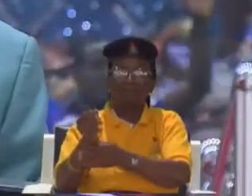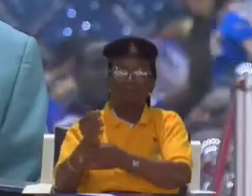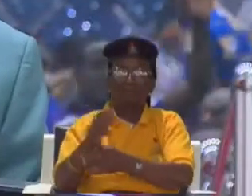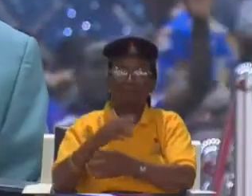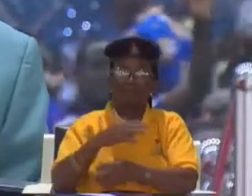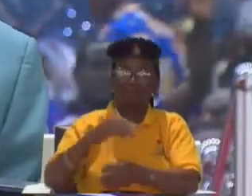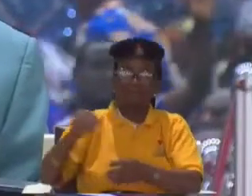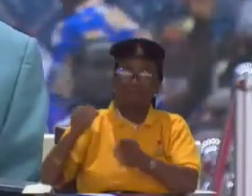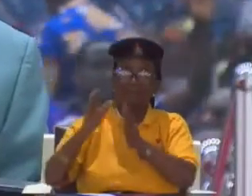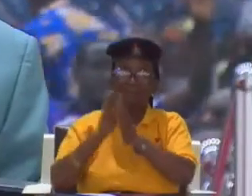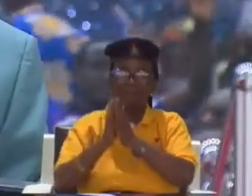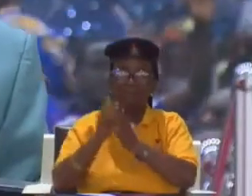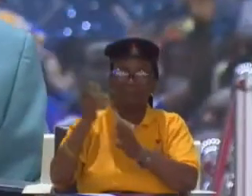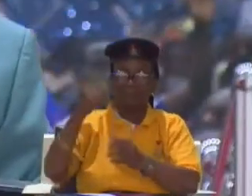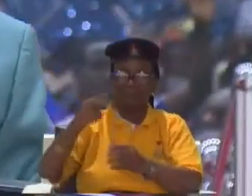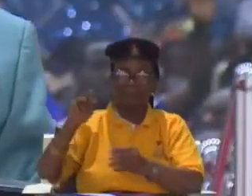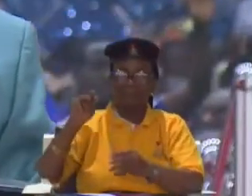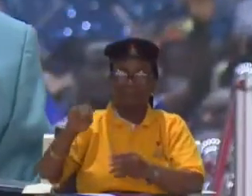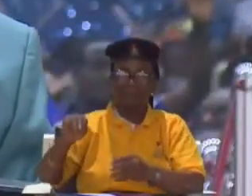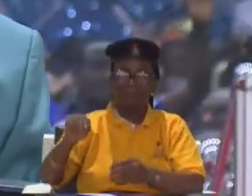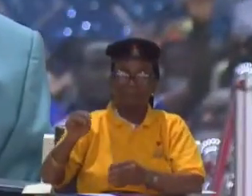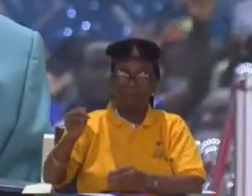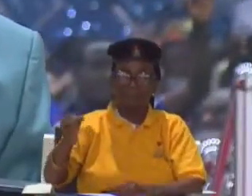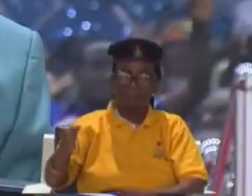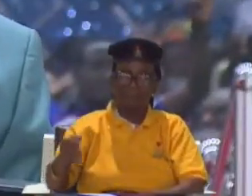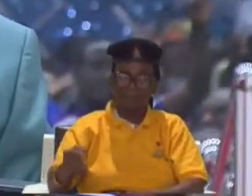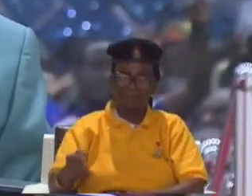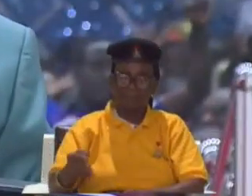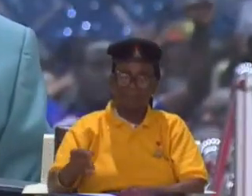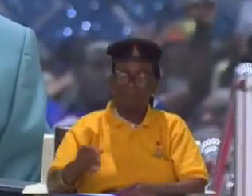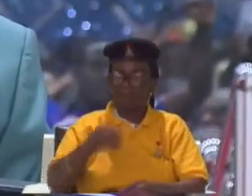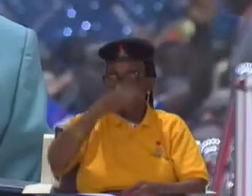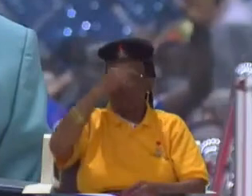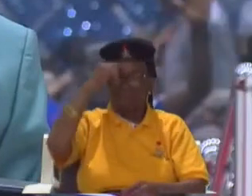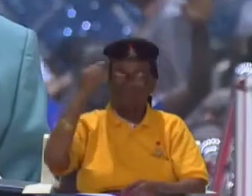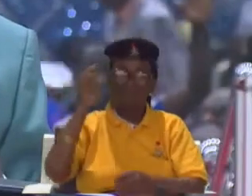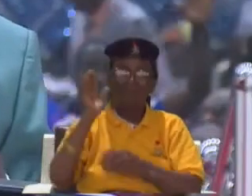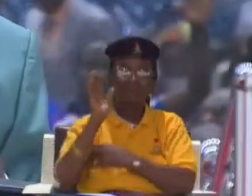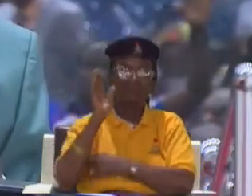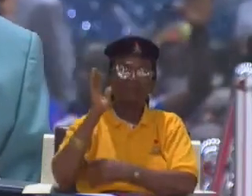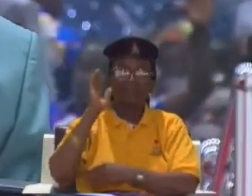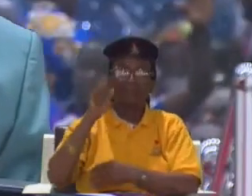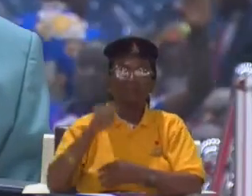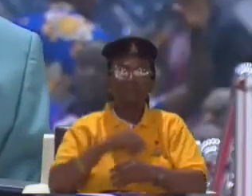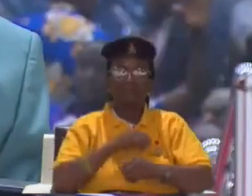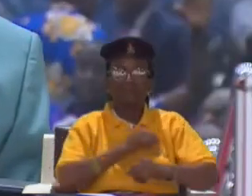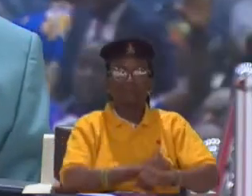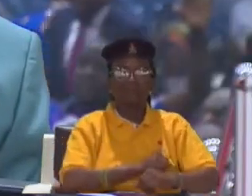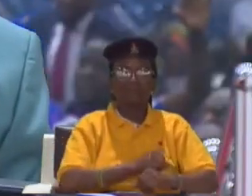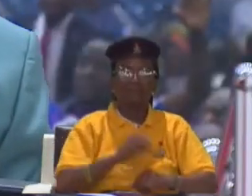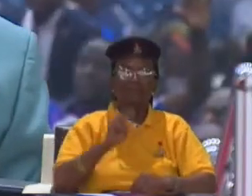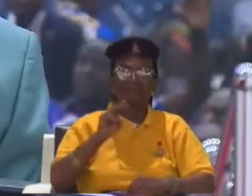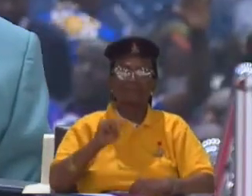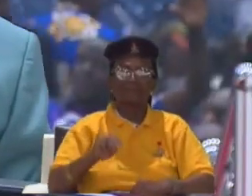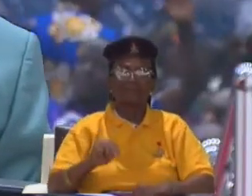them. The God will protect them, that our joy over them will